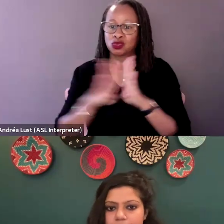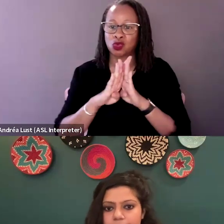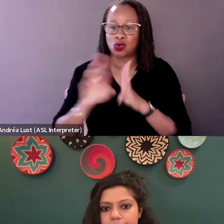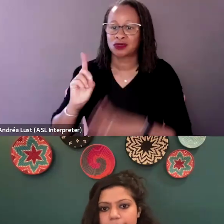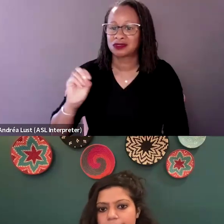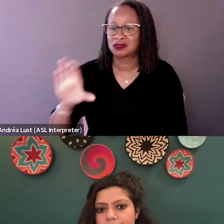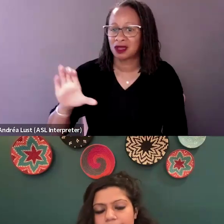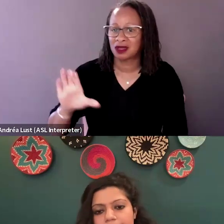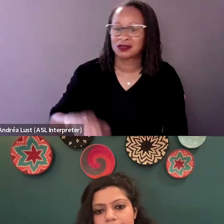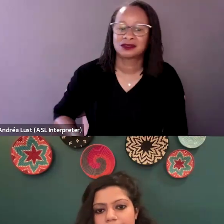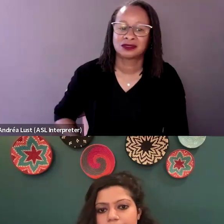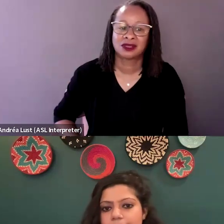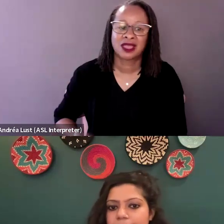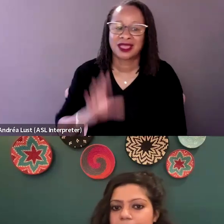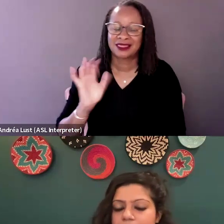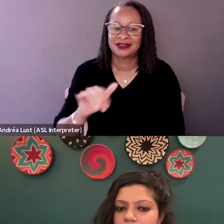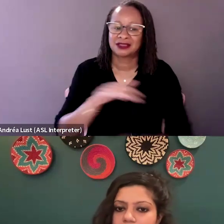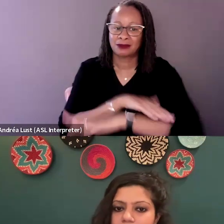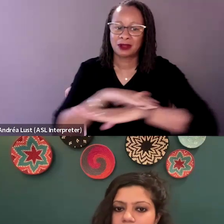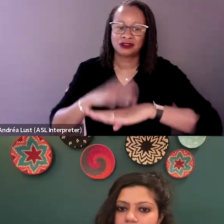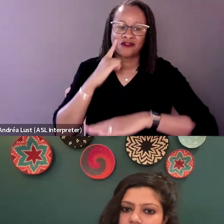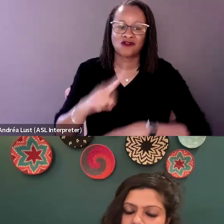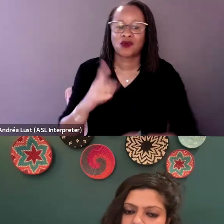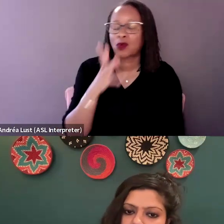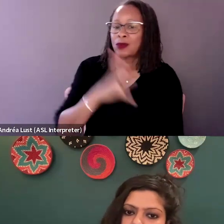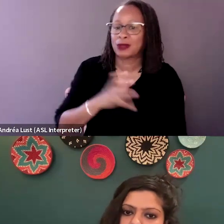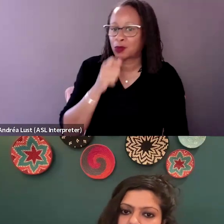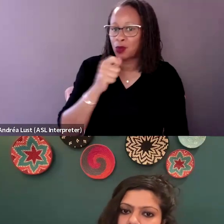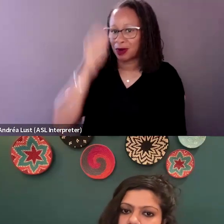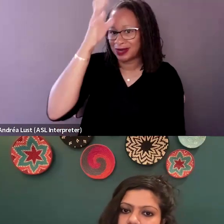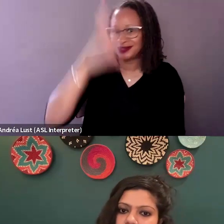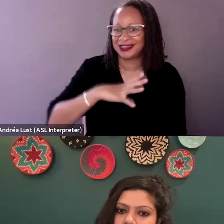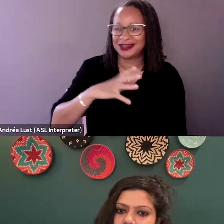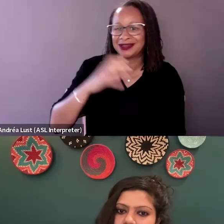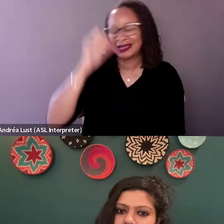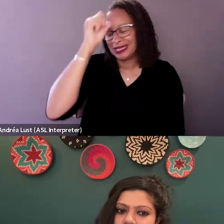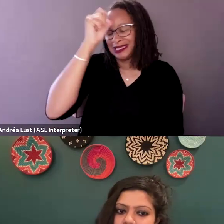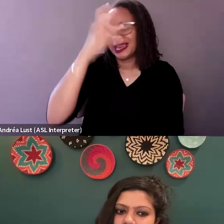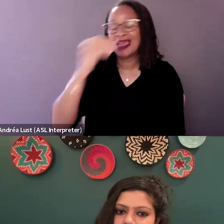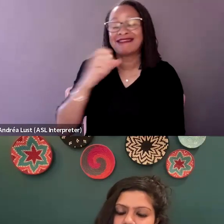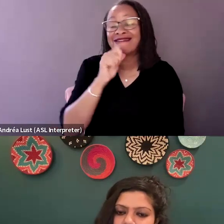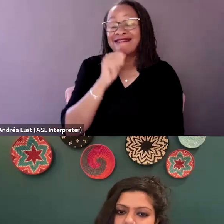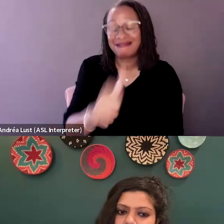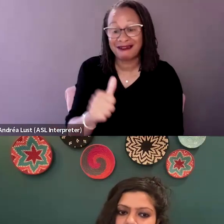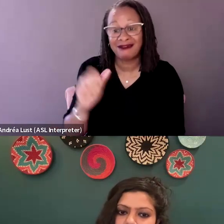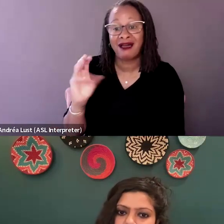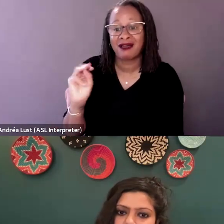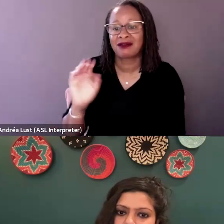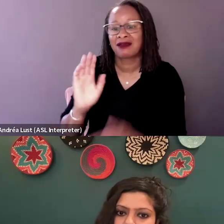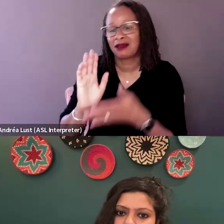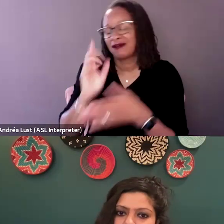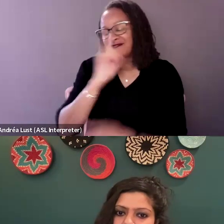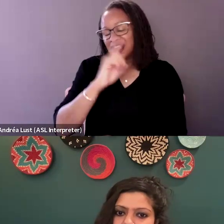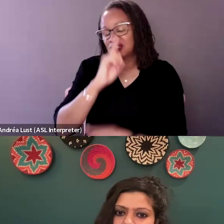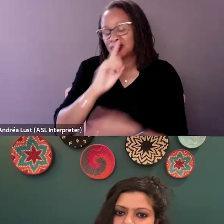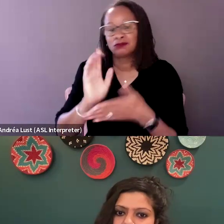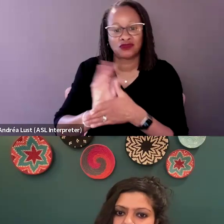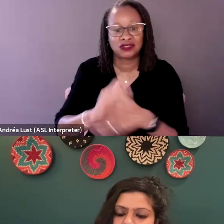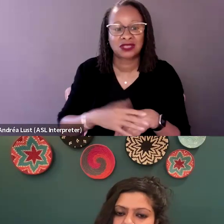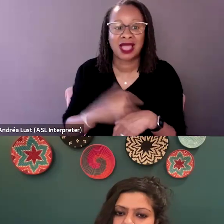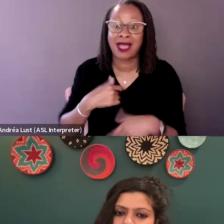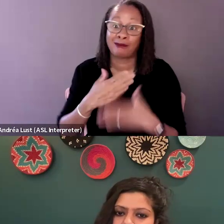IDEA Awards last year. Koval is currently directing her first feature documentary, and